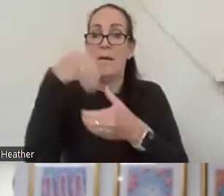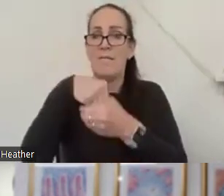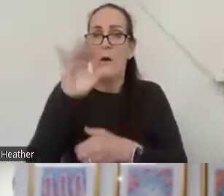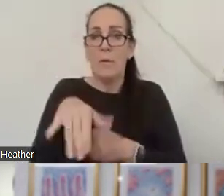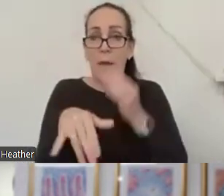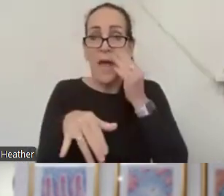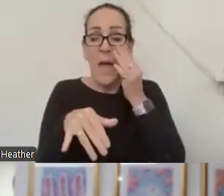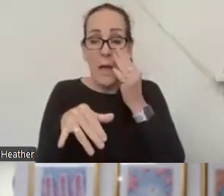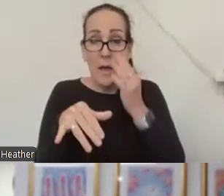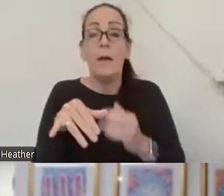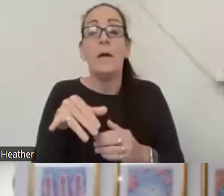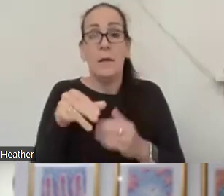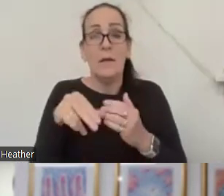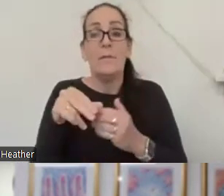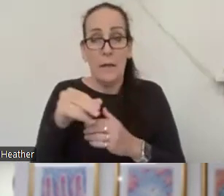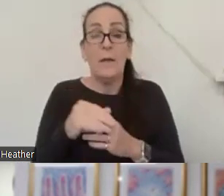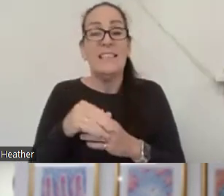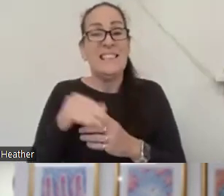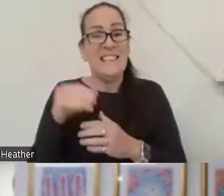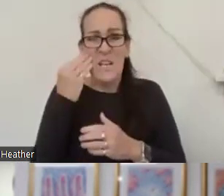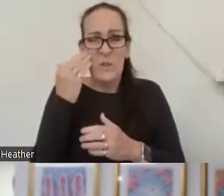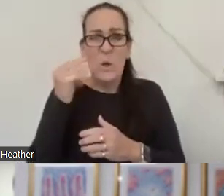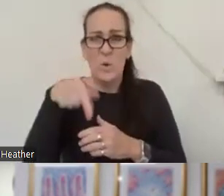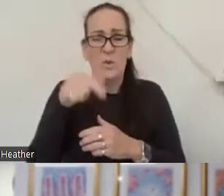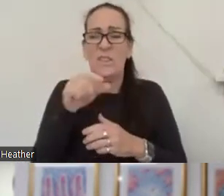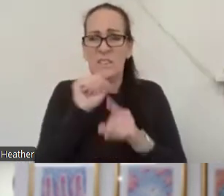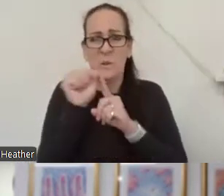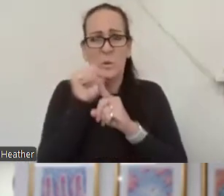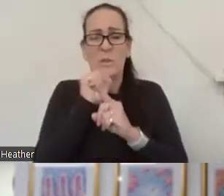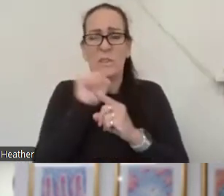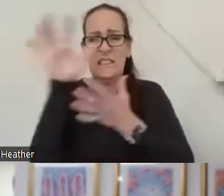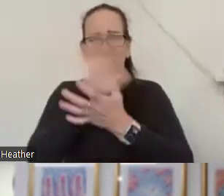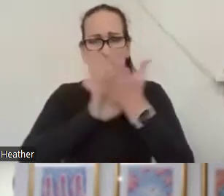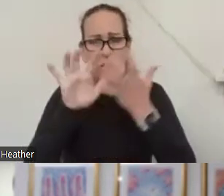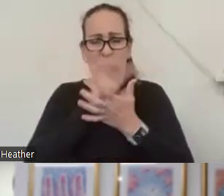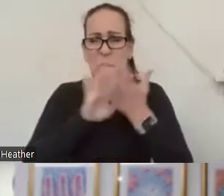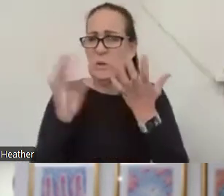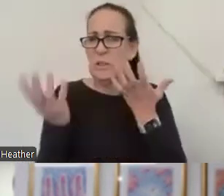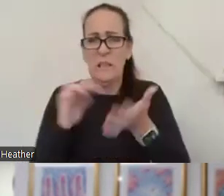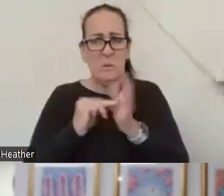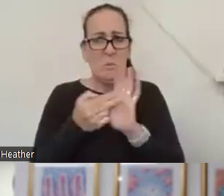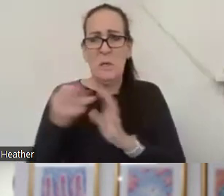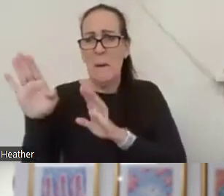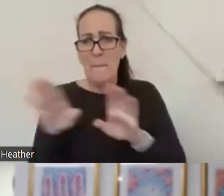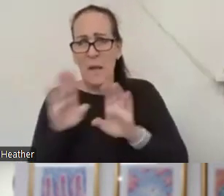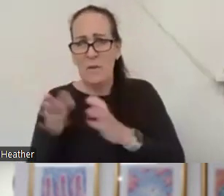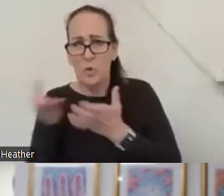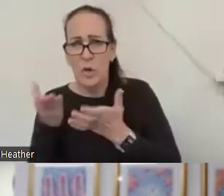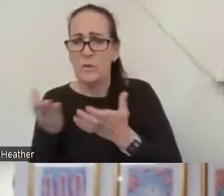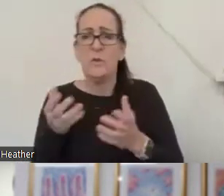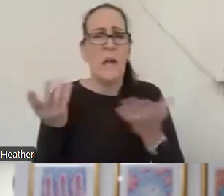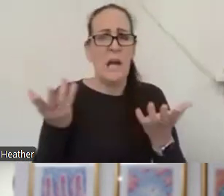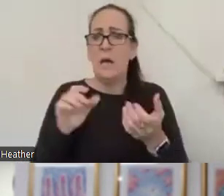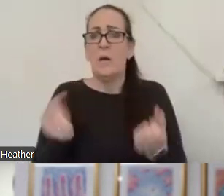this space, and it's a confusing space too. Like what's the behavioral services what's happening here? A lot of